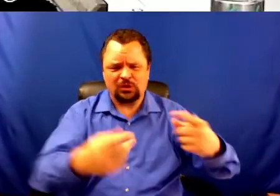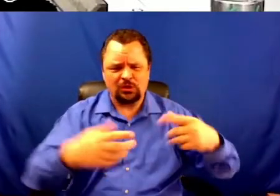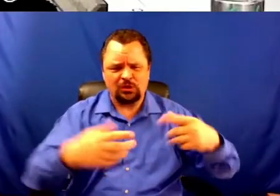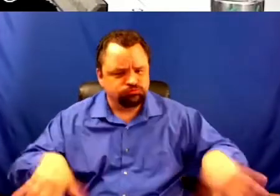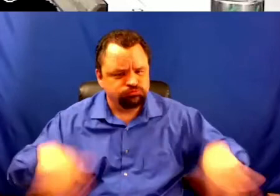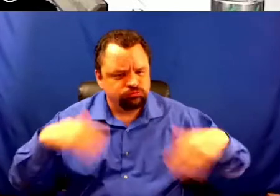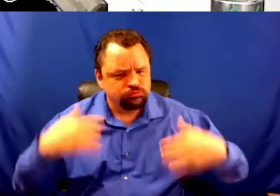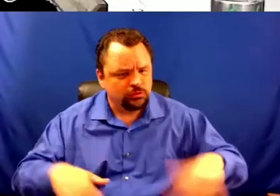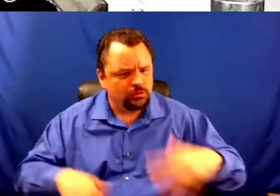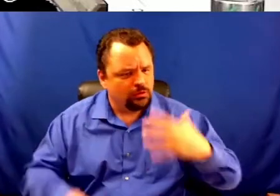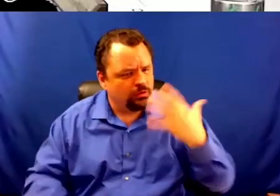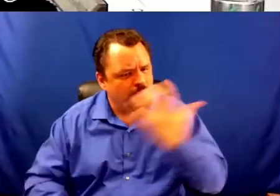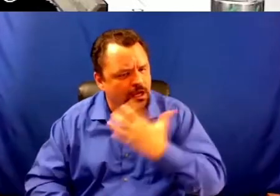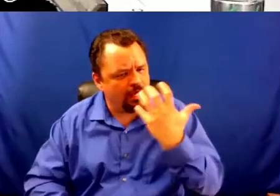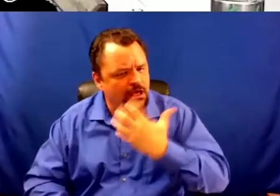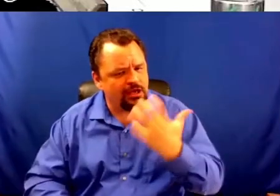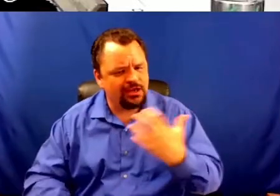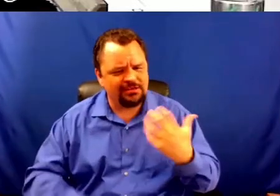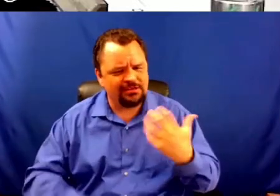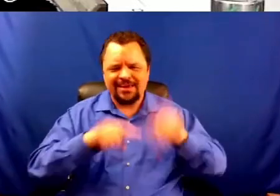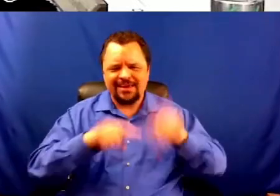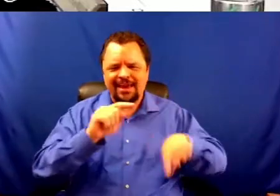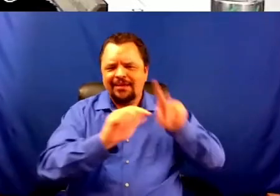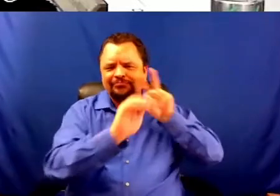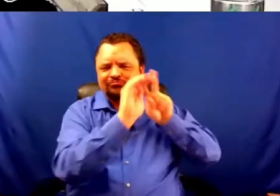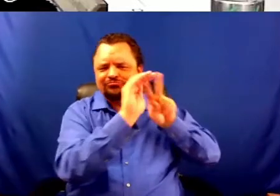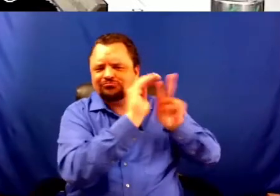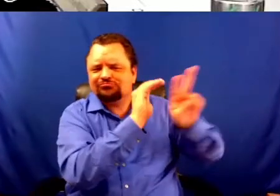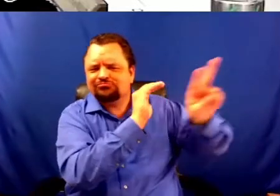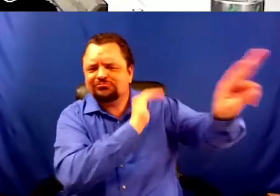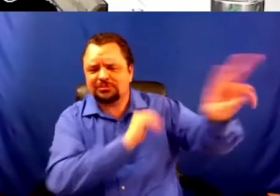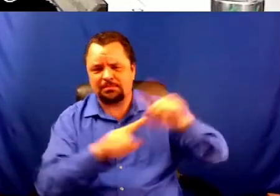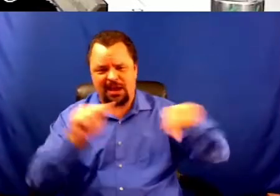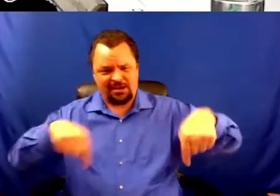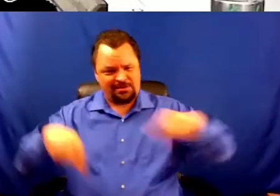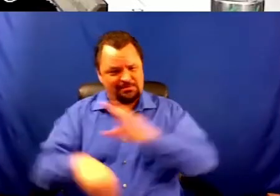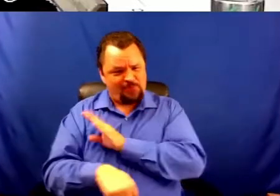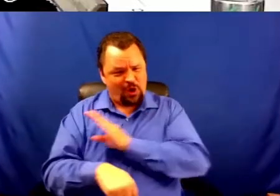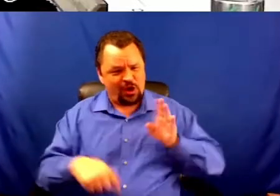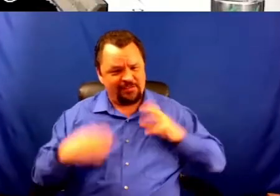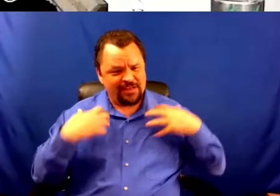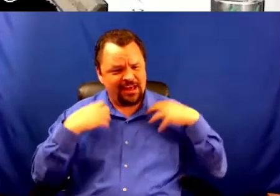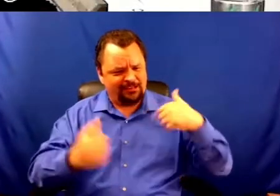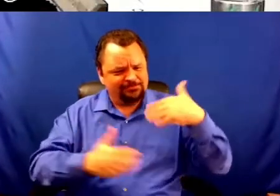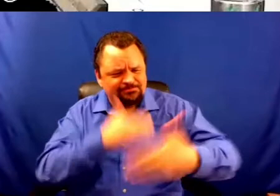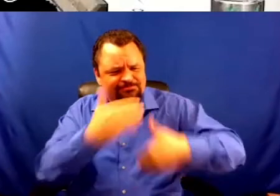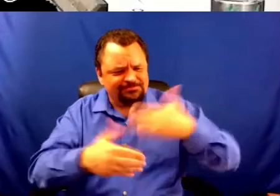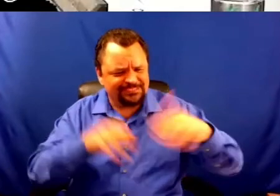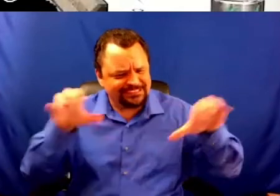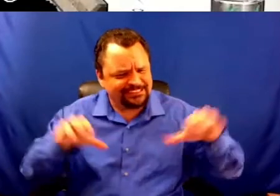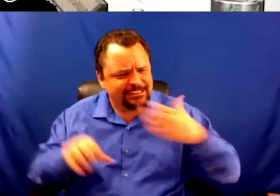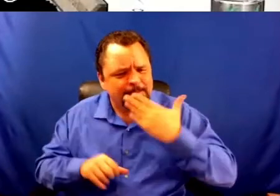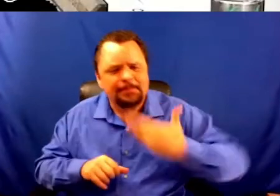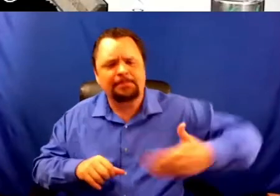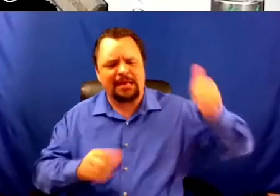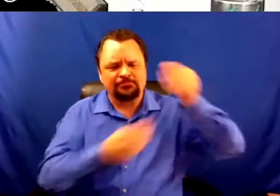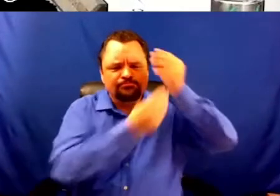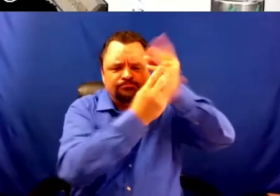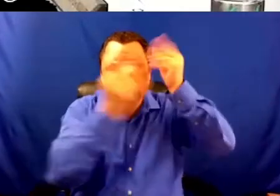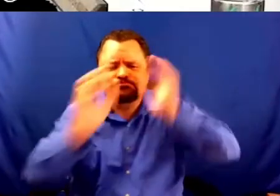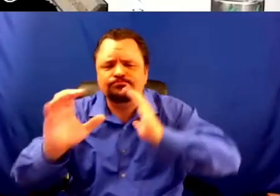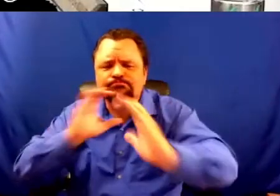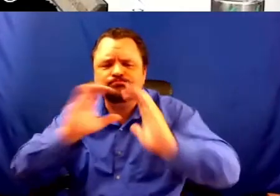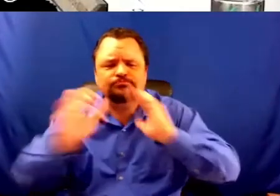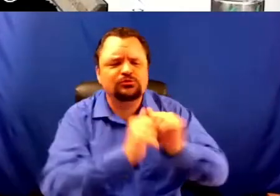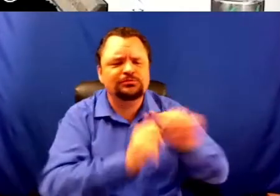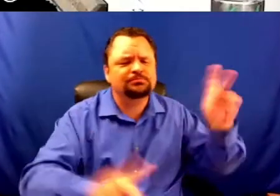never have been predicted, yet you kept moving forward and doing your very best to keep everyone informed and